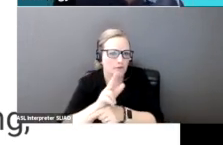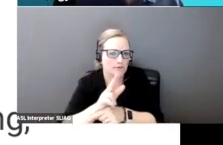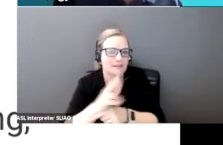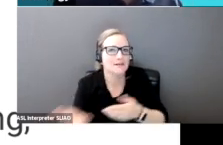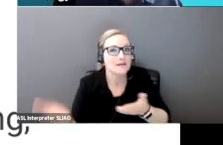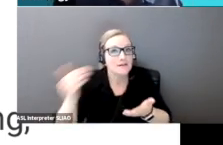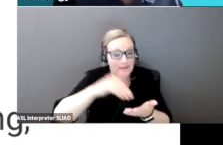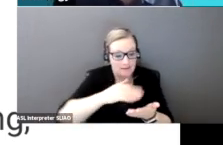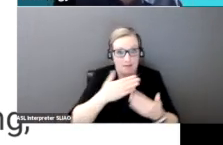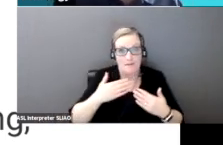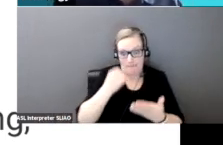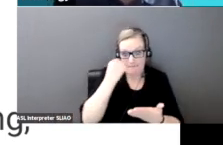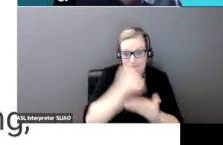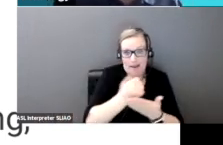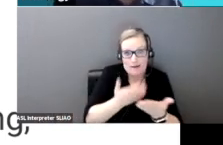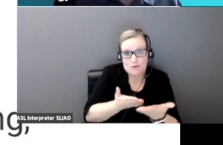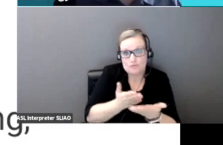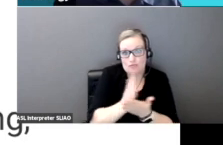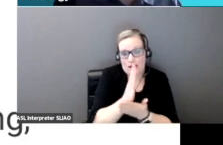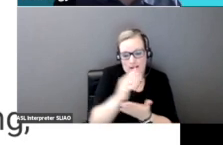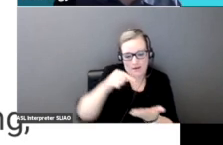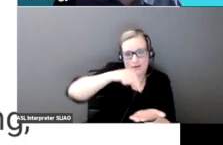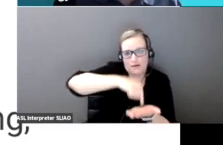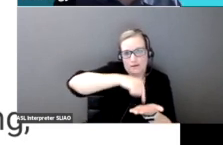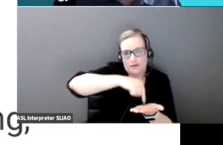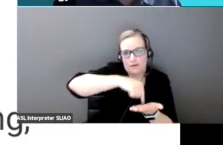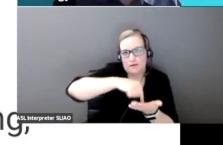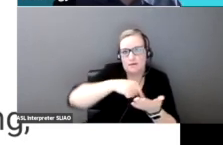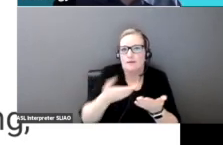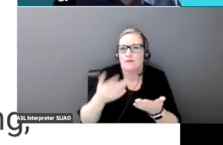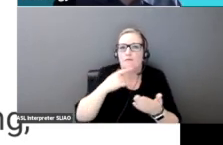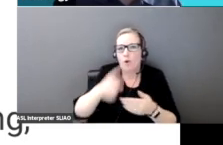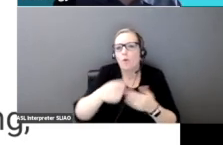is encompassed within the claims, not within the description.